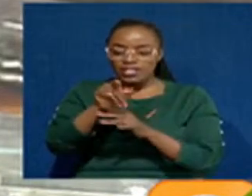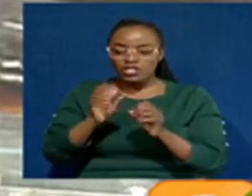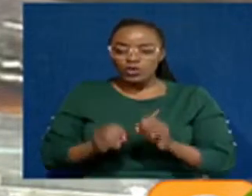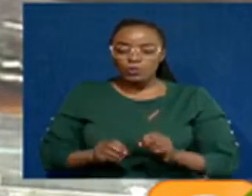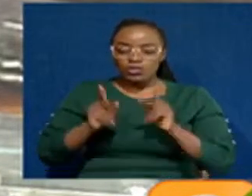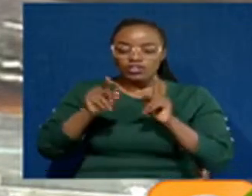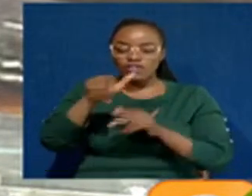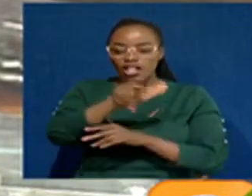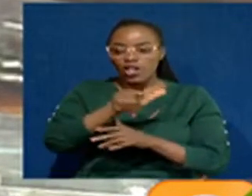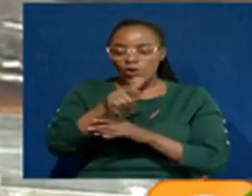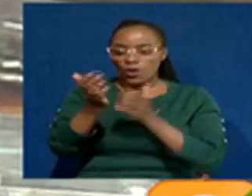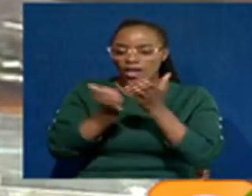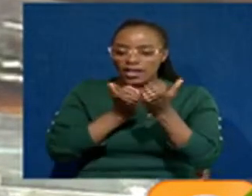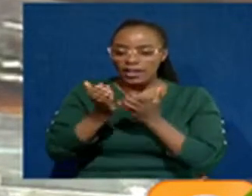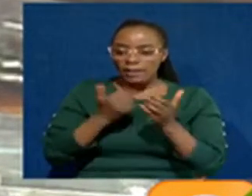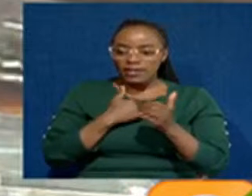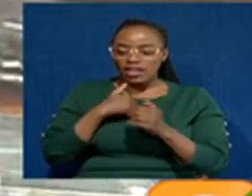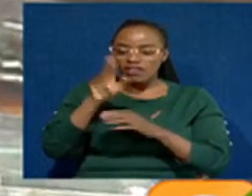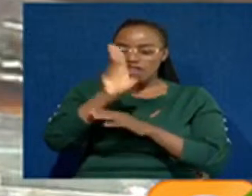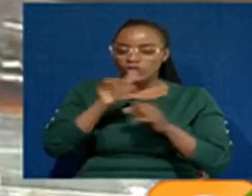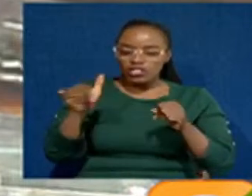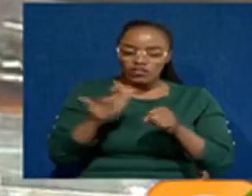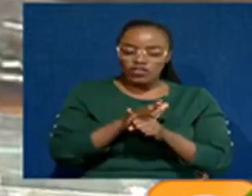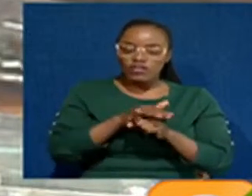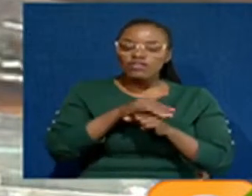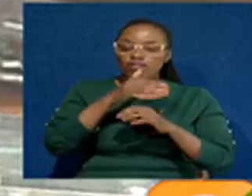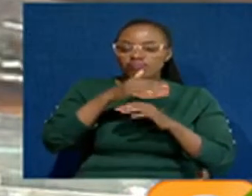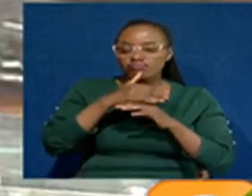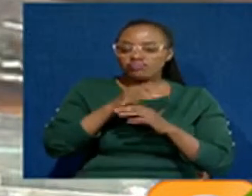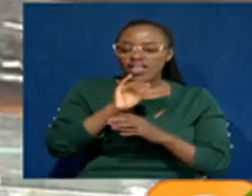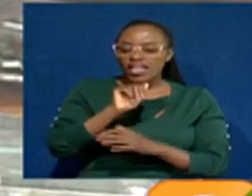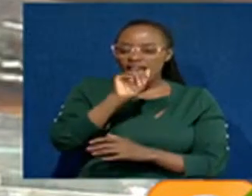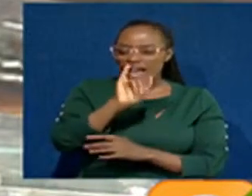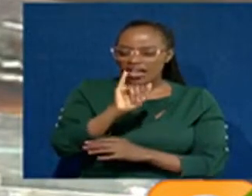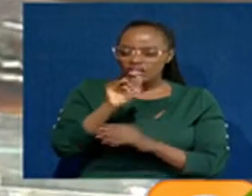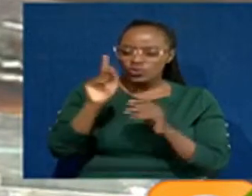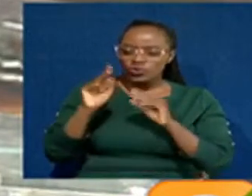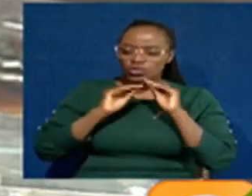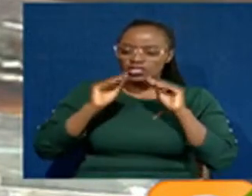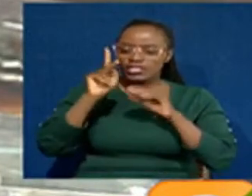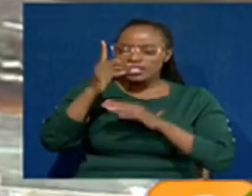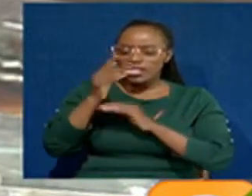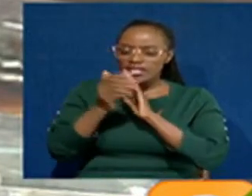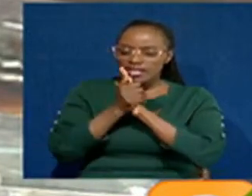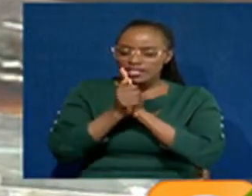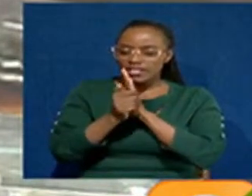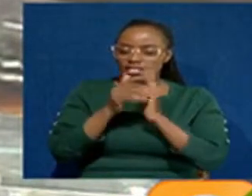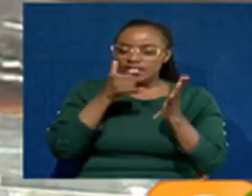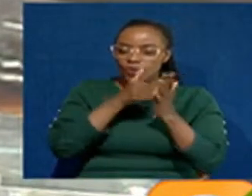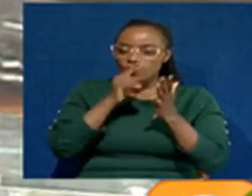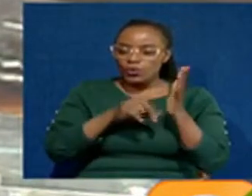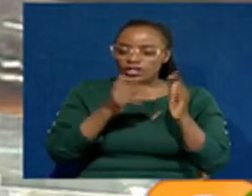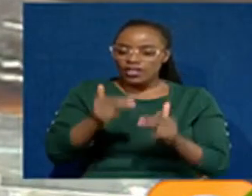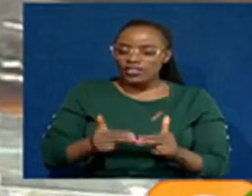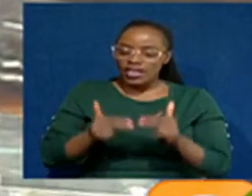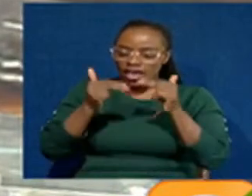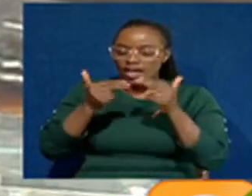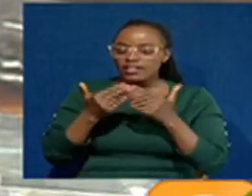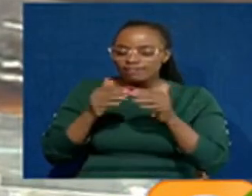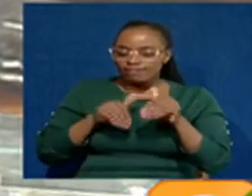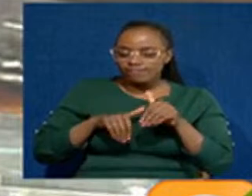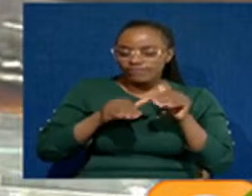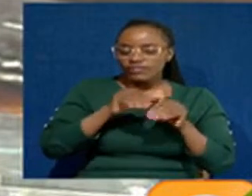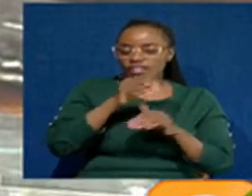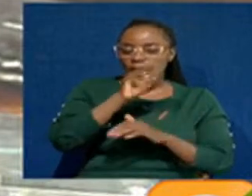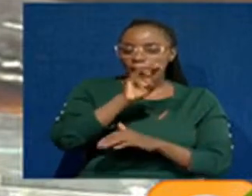opportunities, a local entrepreneur is leveraging virtual reality to teach Kenyan youth key skills, among them the highly sought after